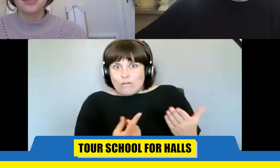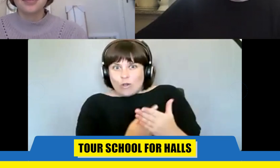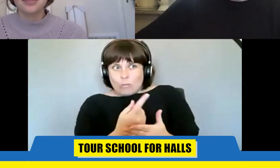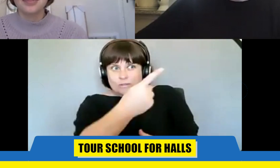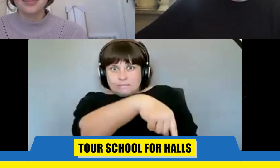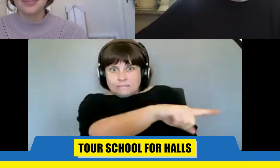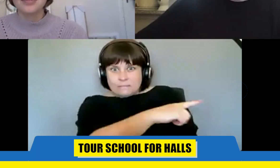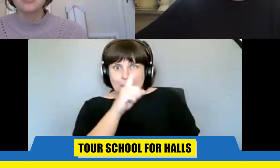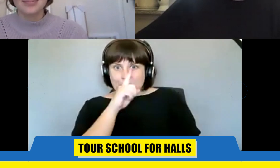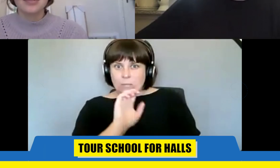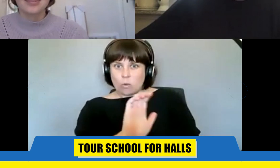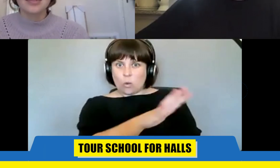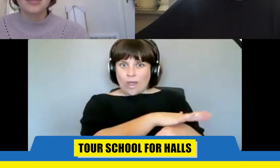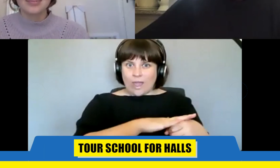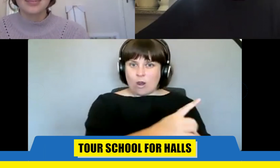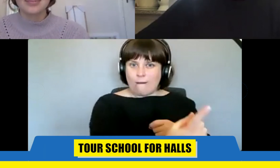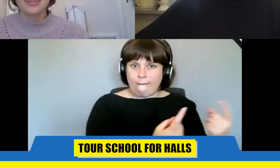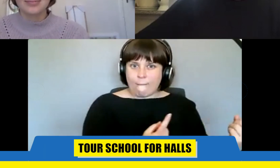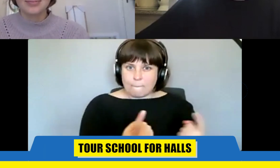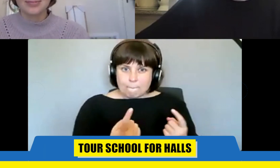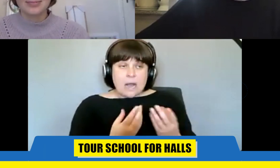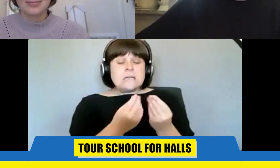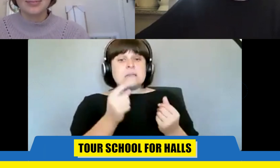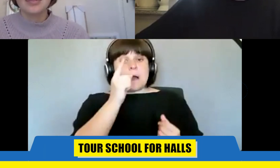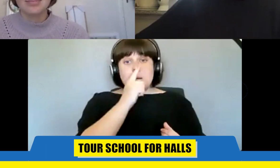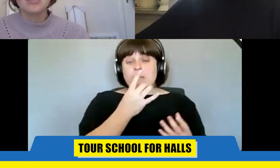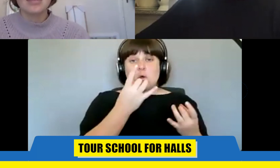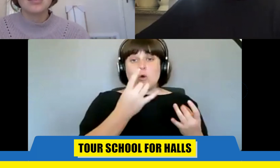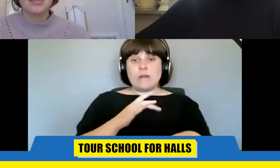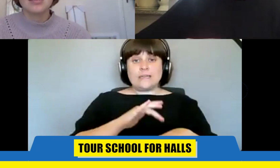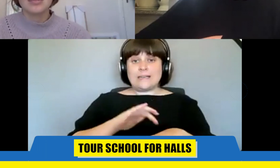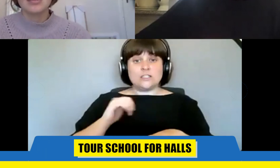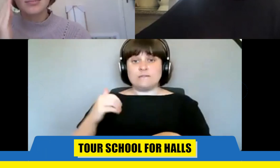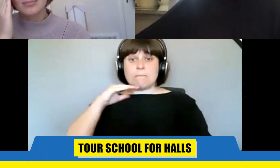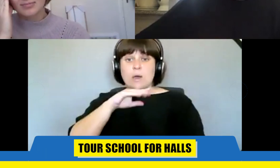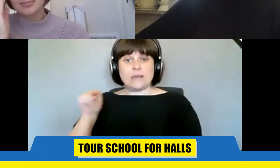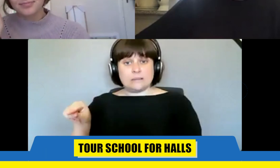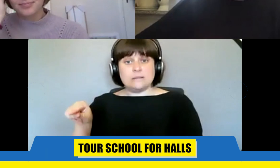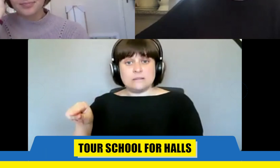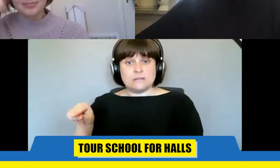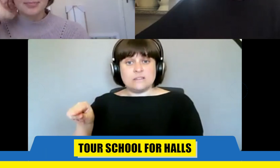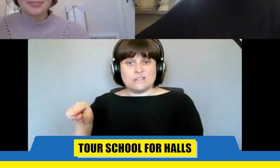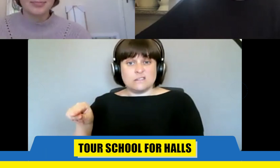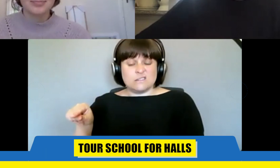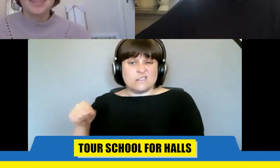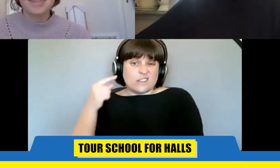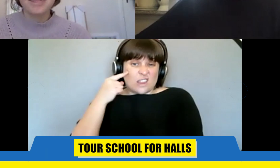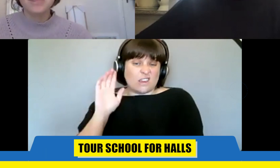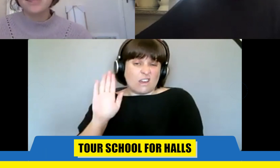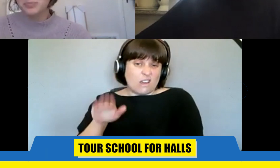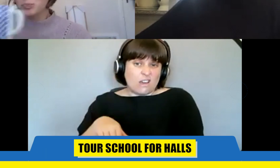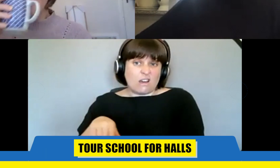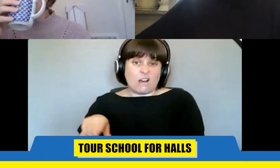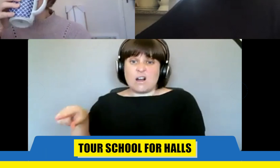area to hear opera. Some people might have already been into Melbourne and seen opera, but they think, oh, that